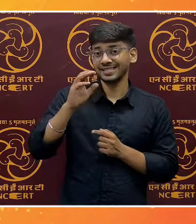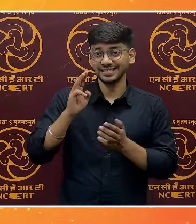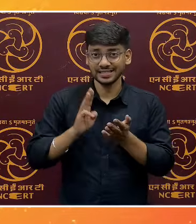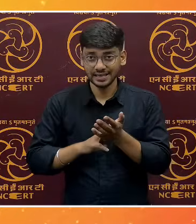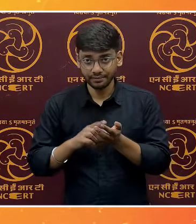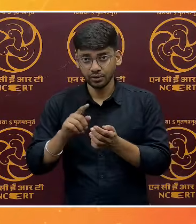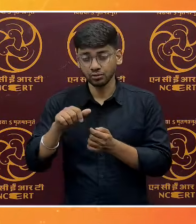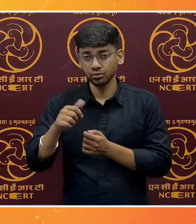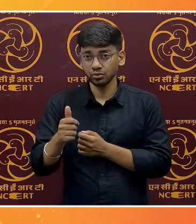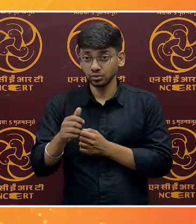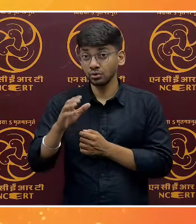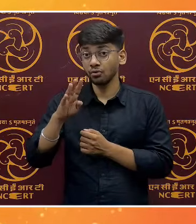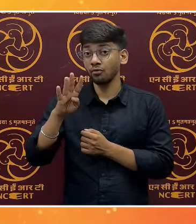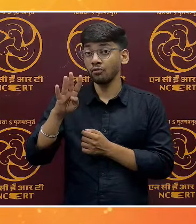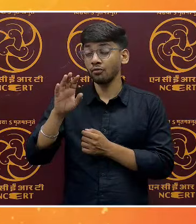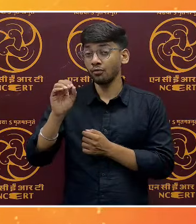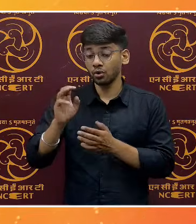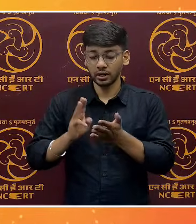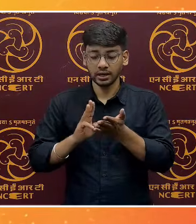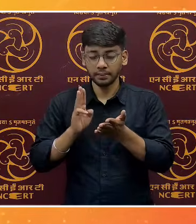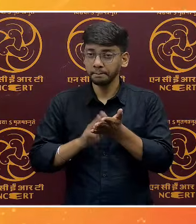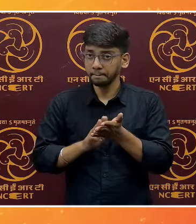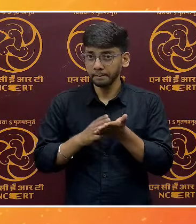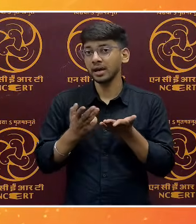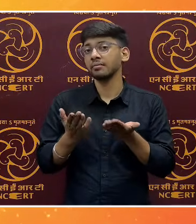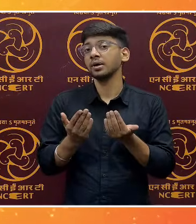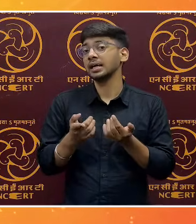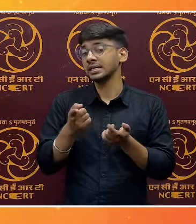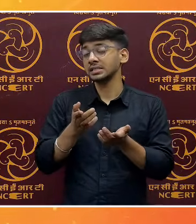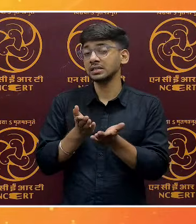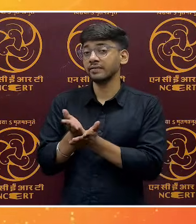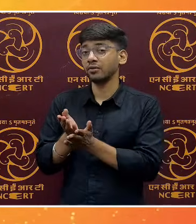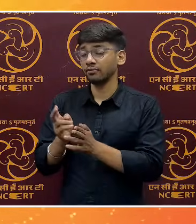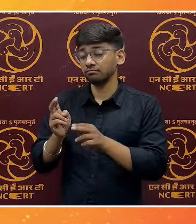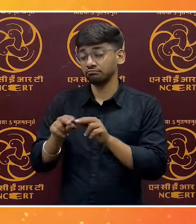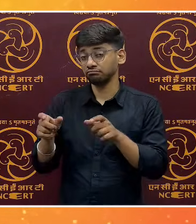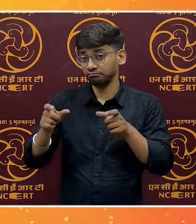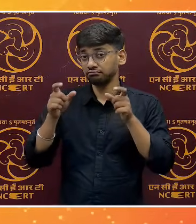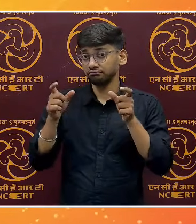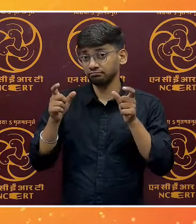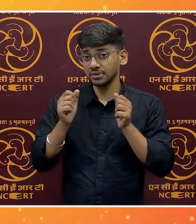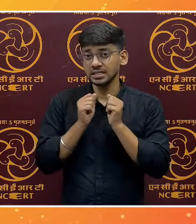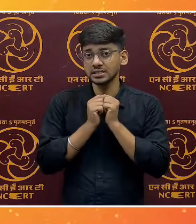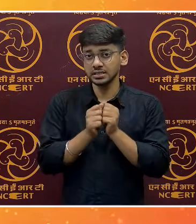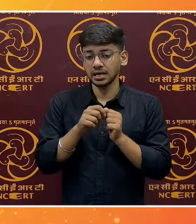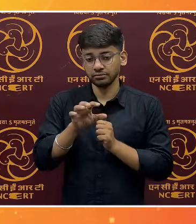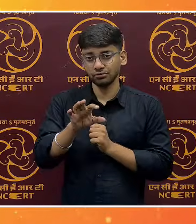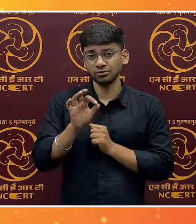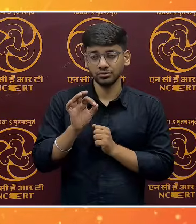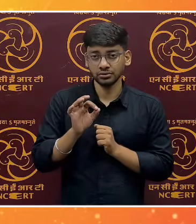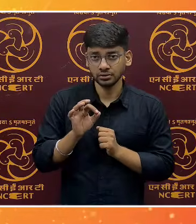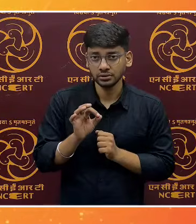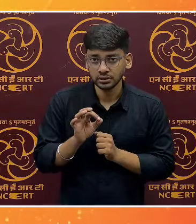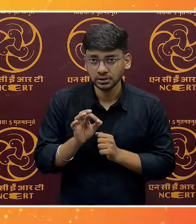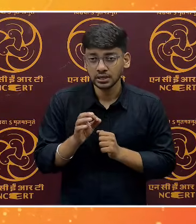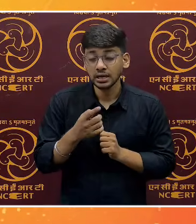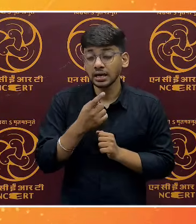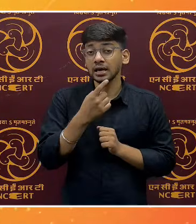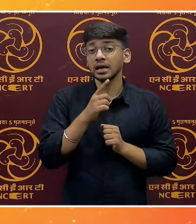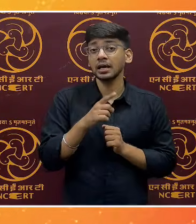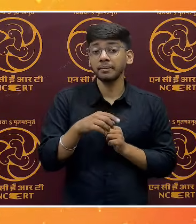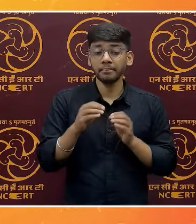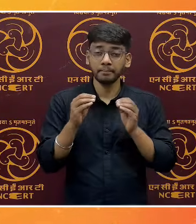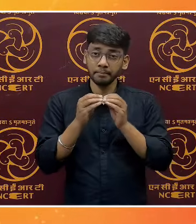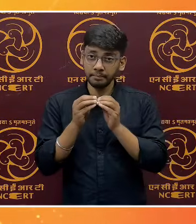another one will be 40 meter. So this way we have to very careful about the unit. So the correct option is option